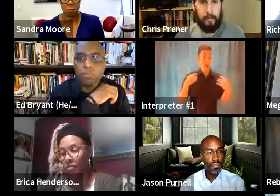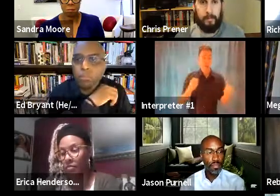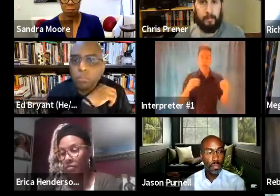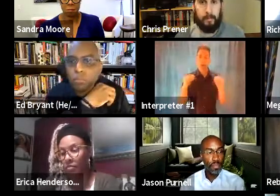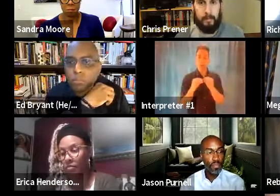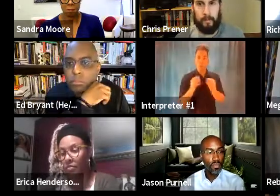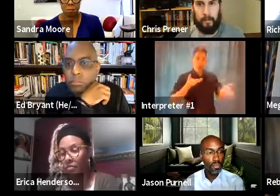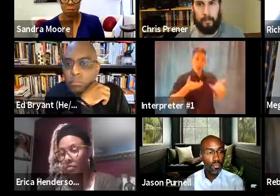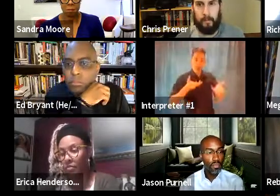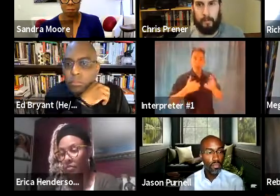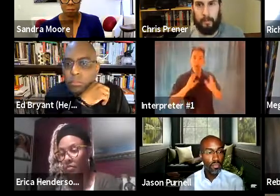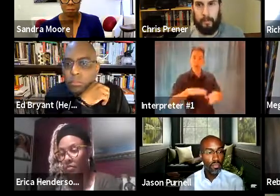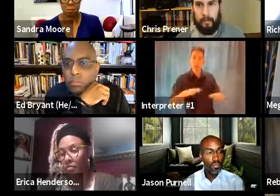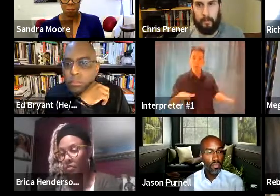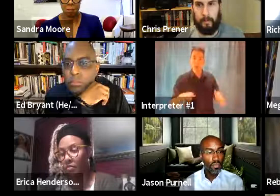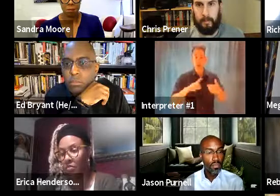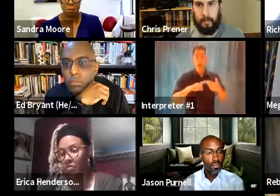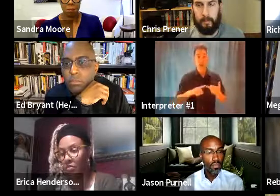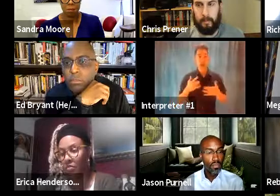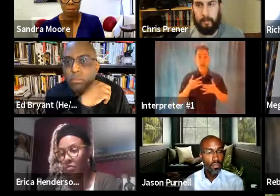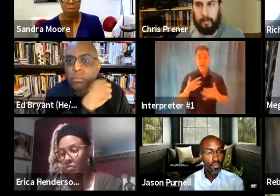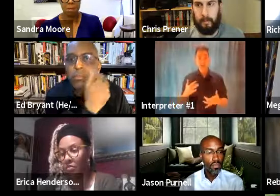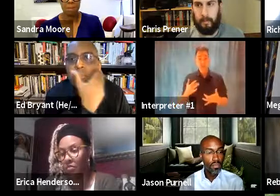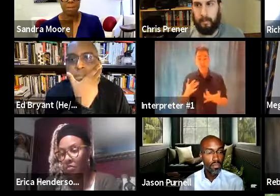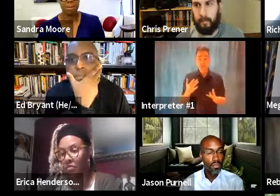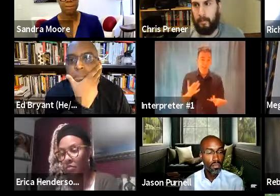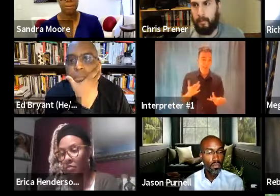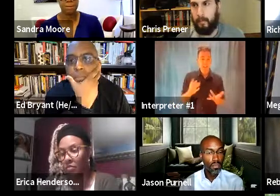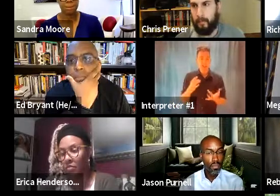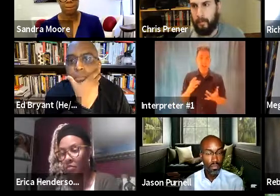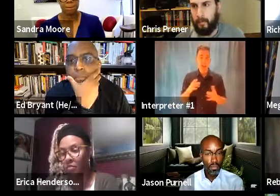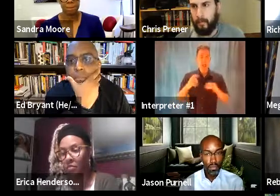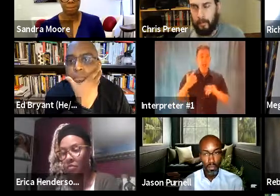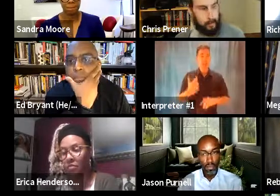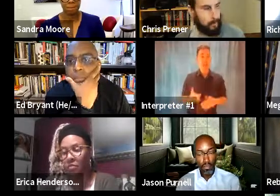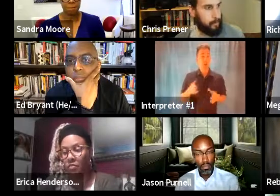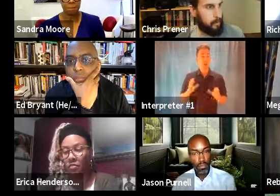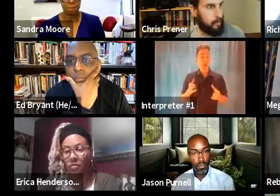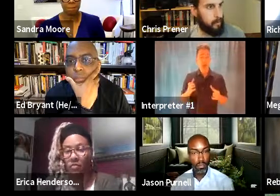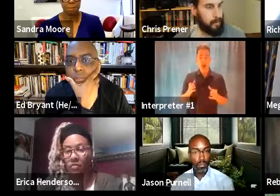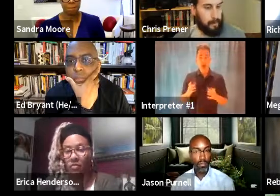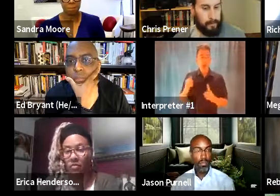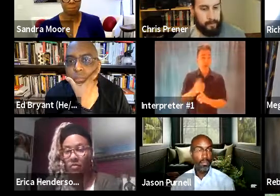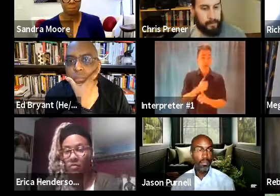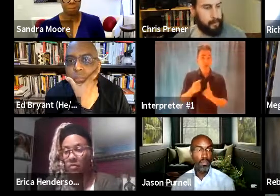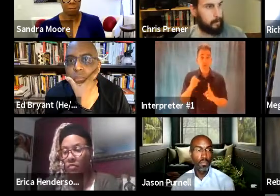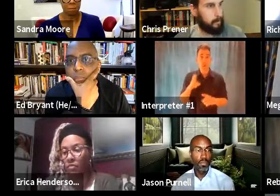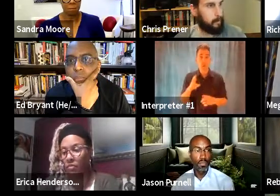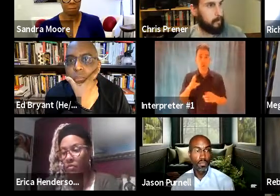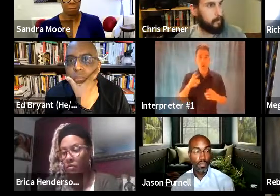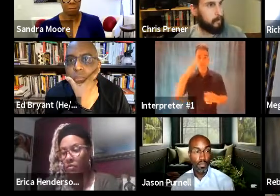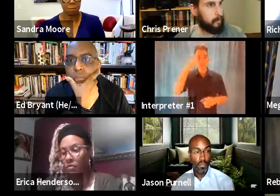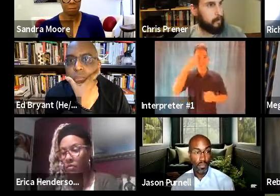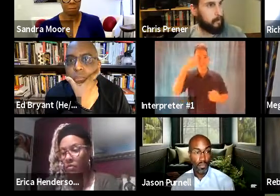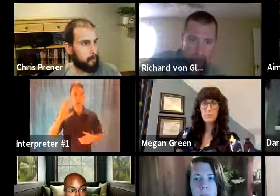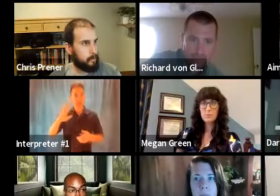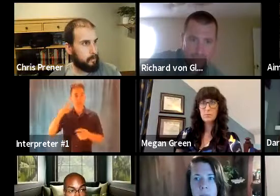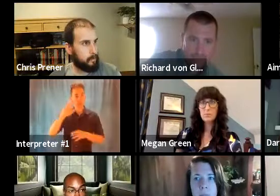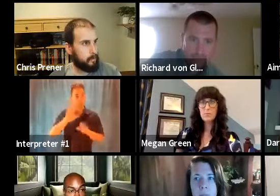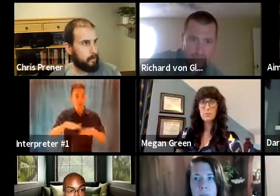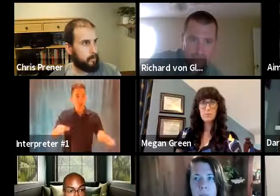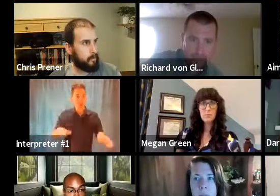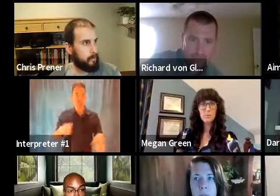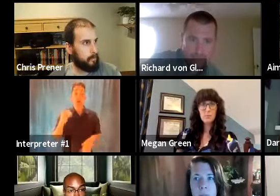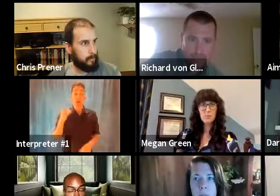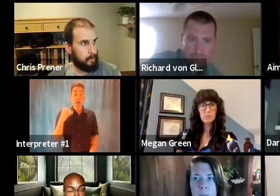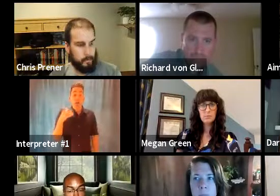to abuse and otherwise endanger their children. Children of prepared parents are more likely to succeed in school